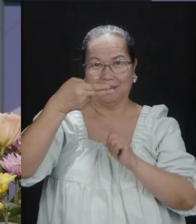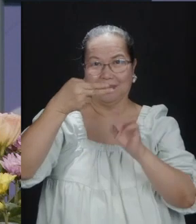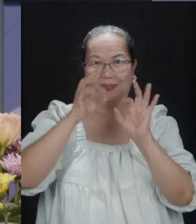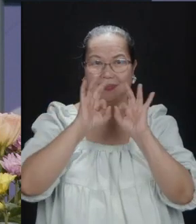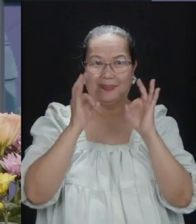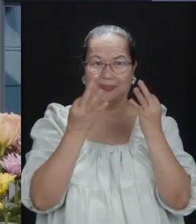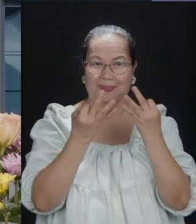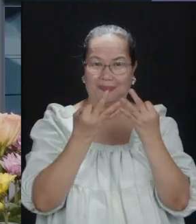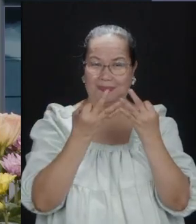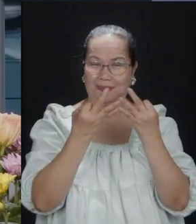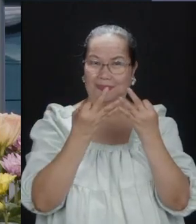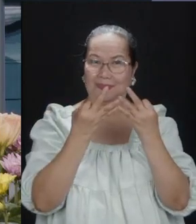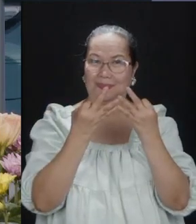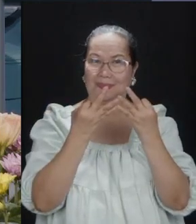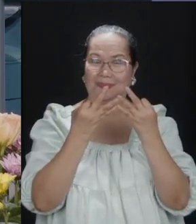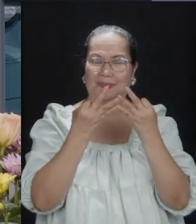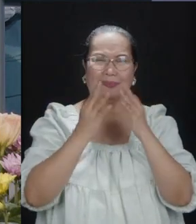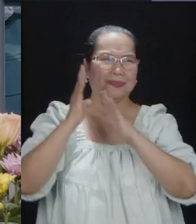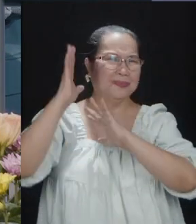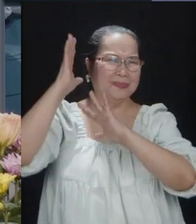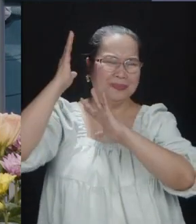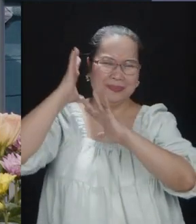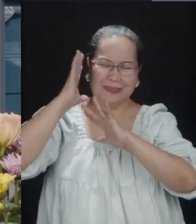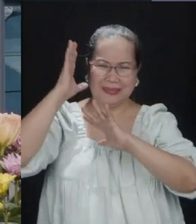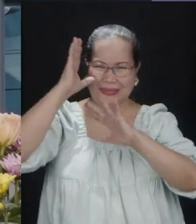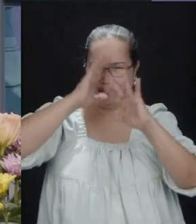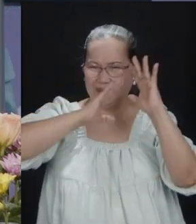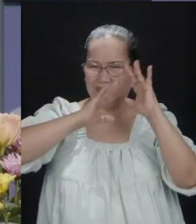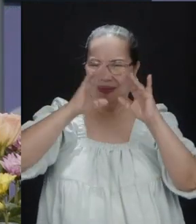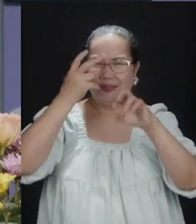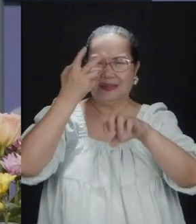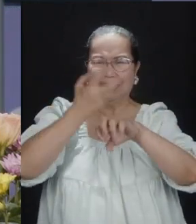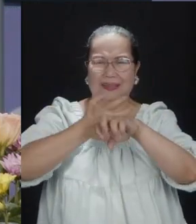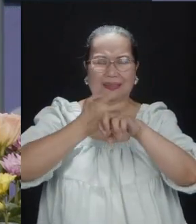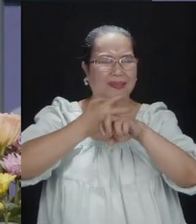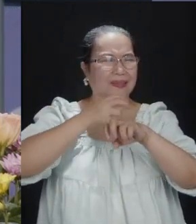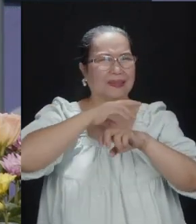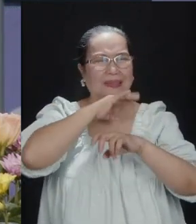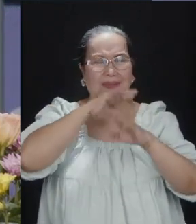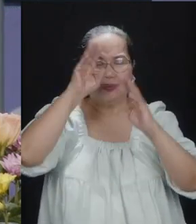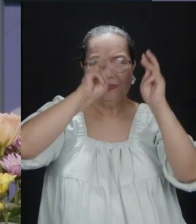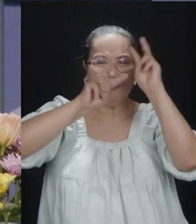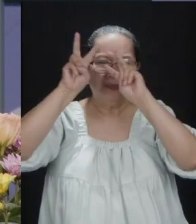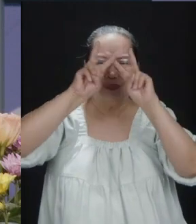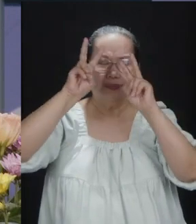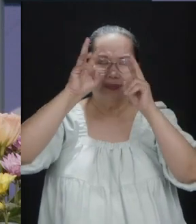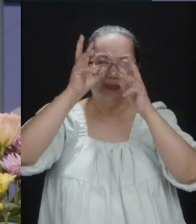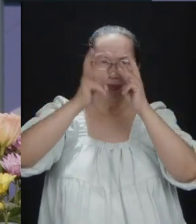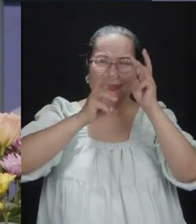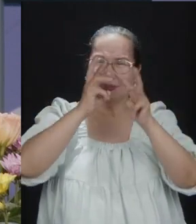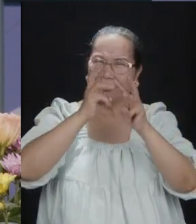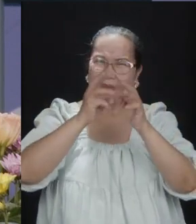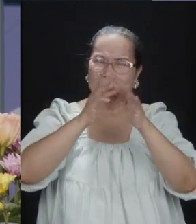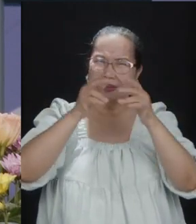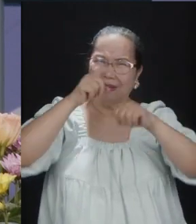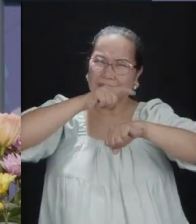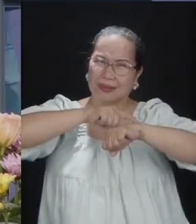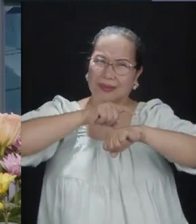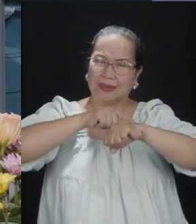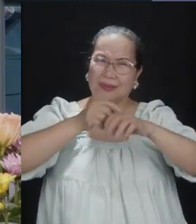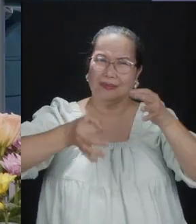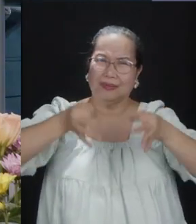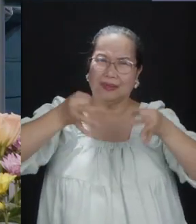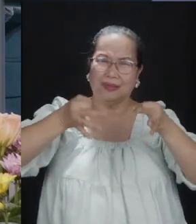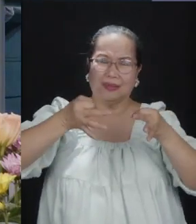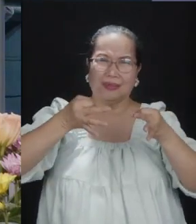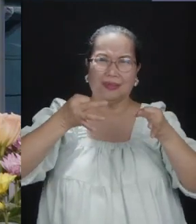family lived during one of the darkest moments in the history of God's people. They lived during the time of the judges. This